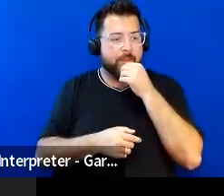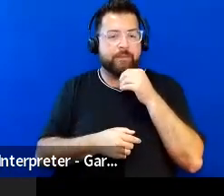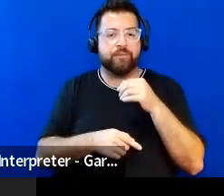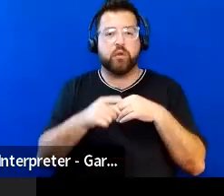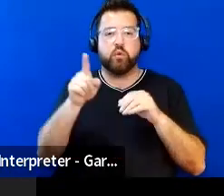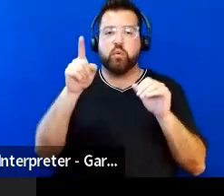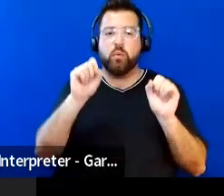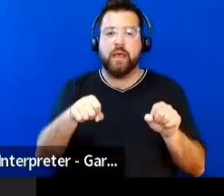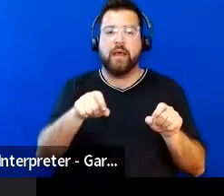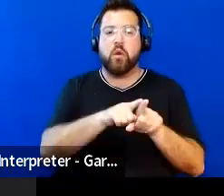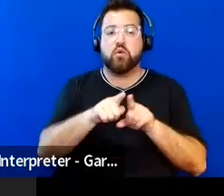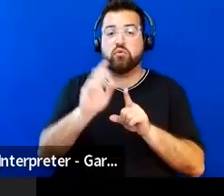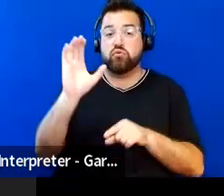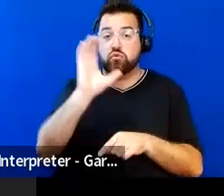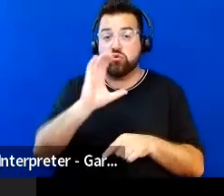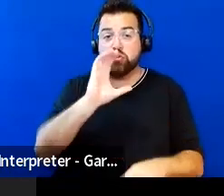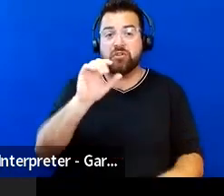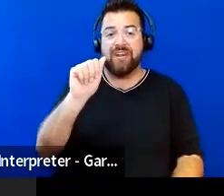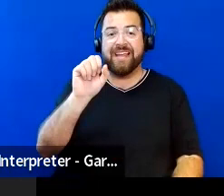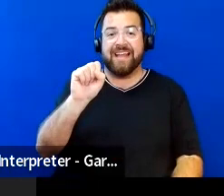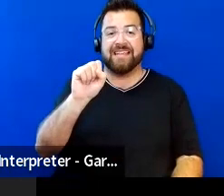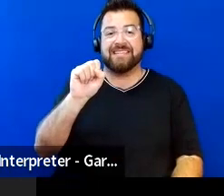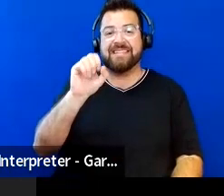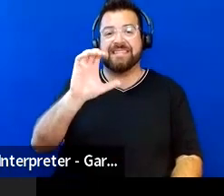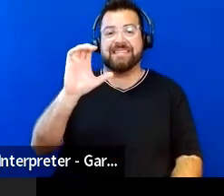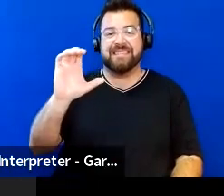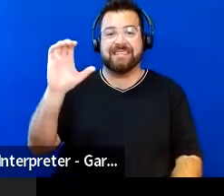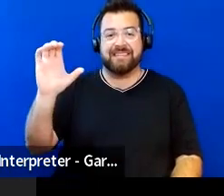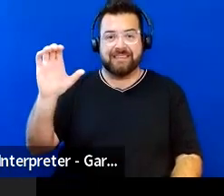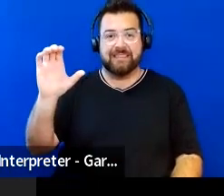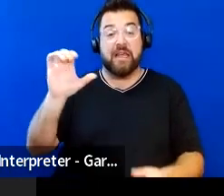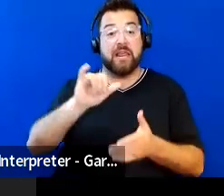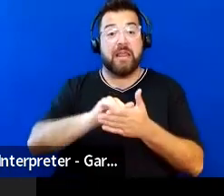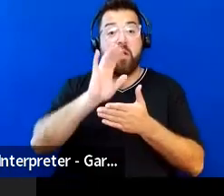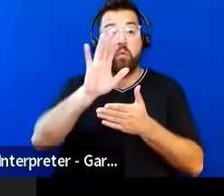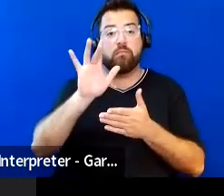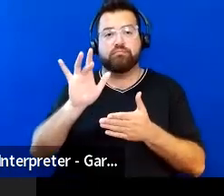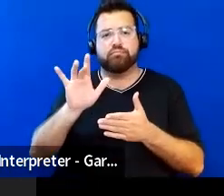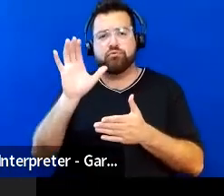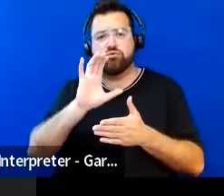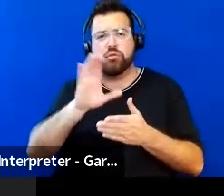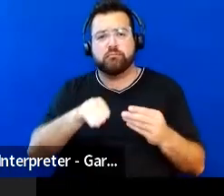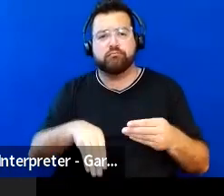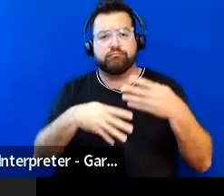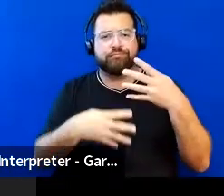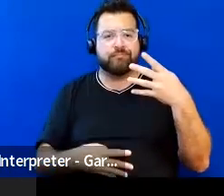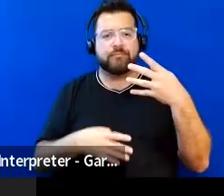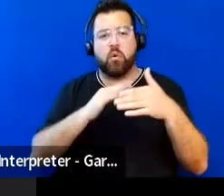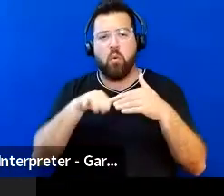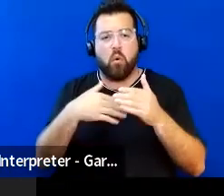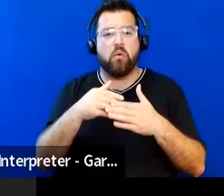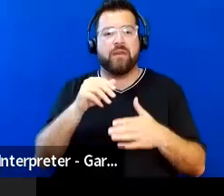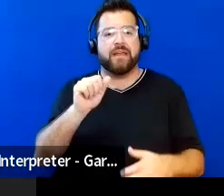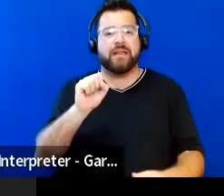search ASCCC, and that will give you all of the ASCCC